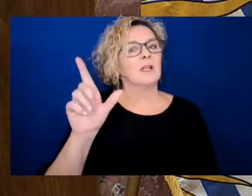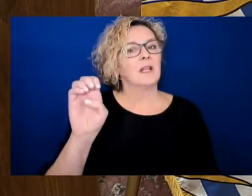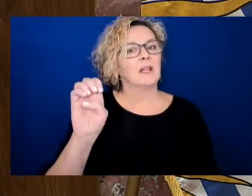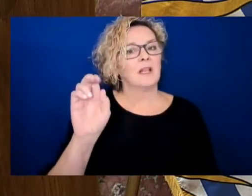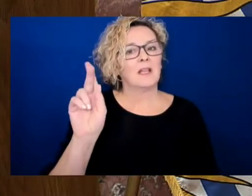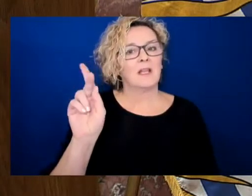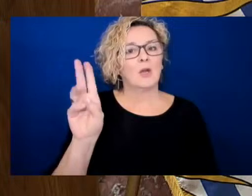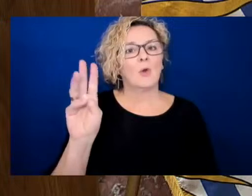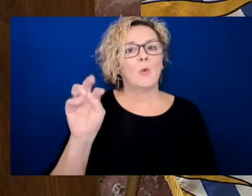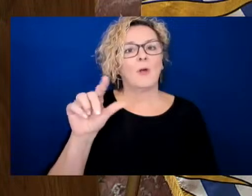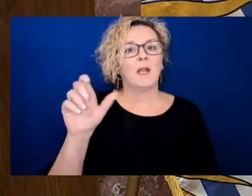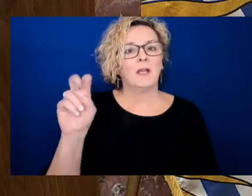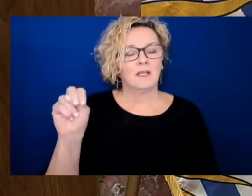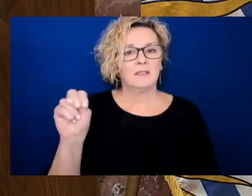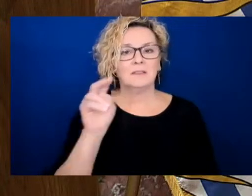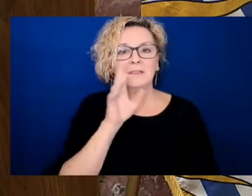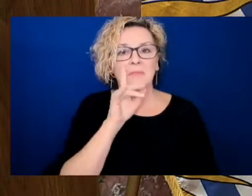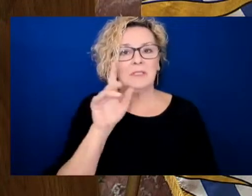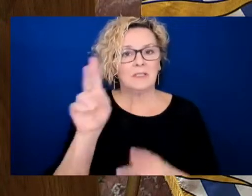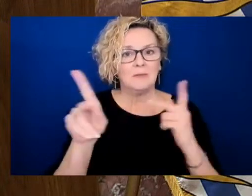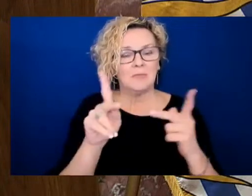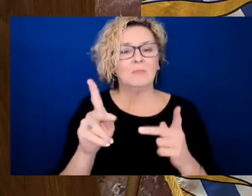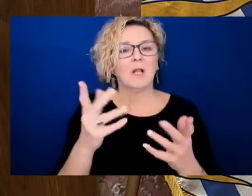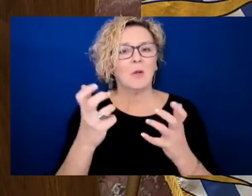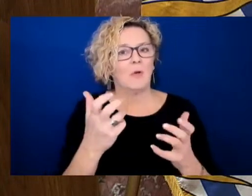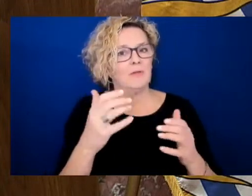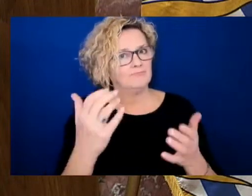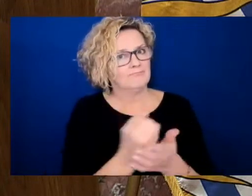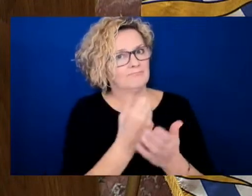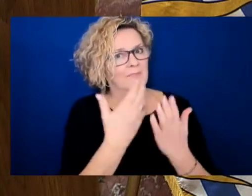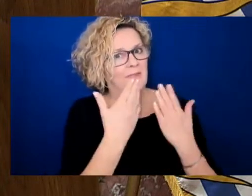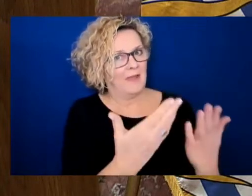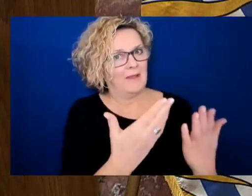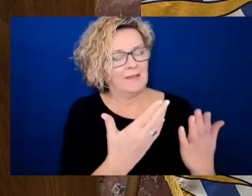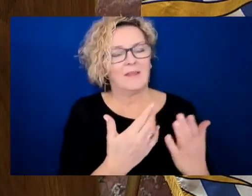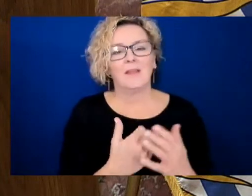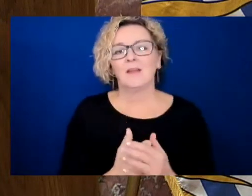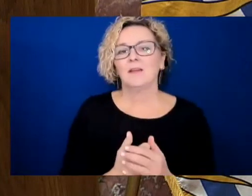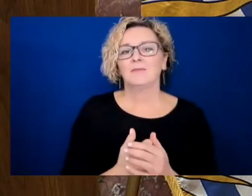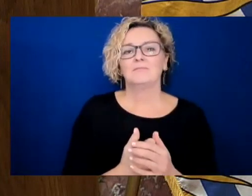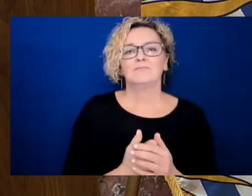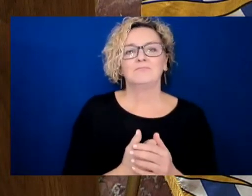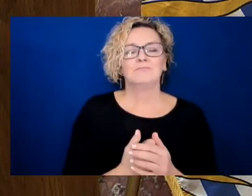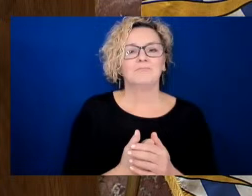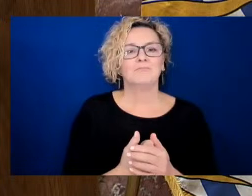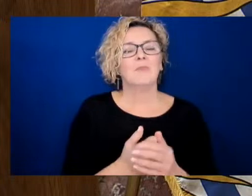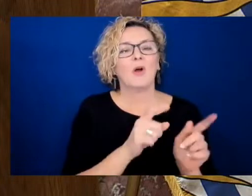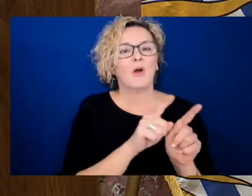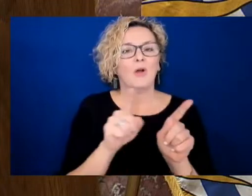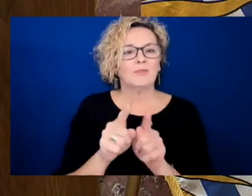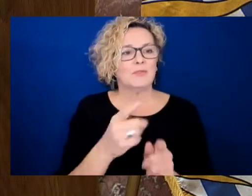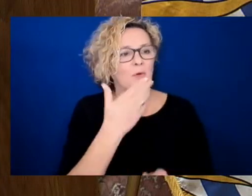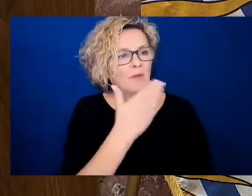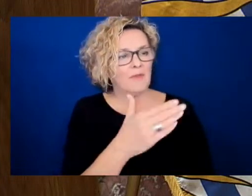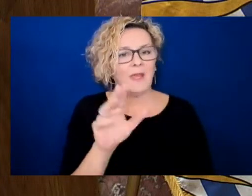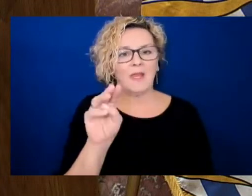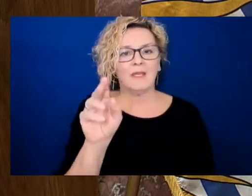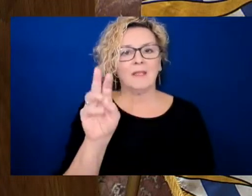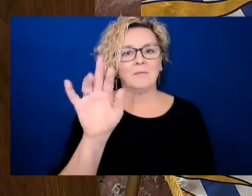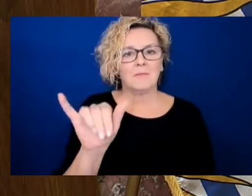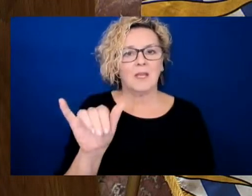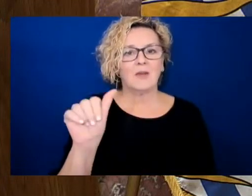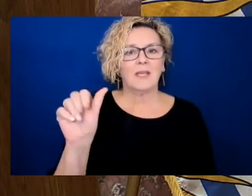honor this day, and Mary Ann Thomas for bringing us her good